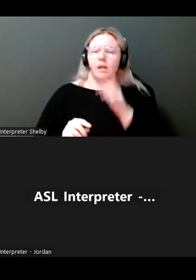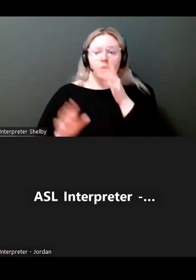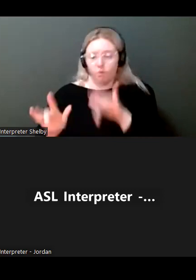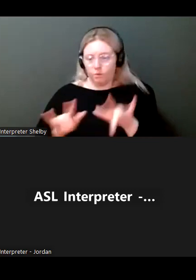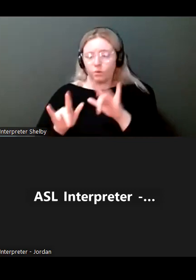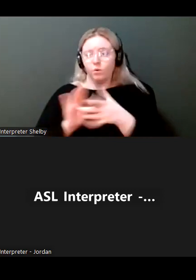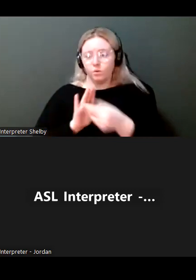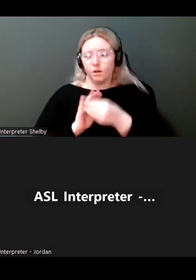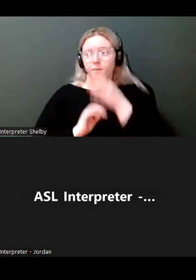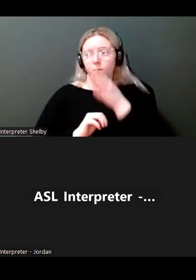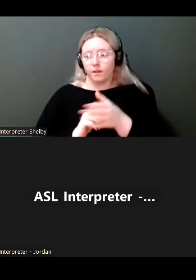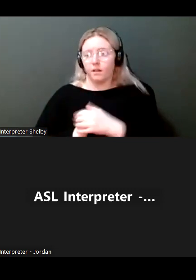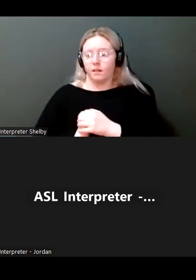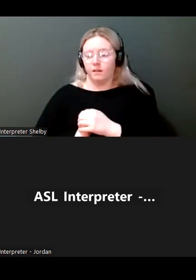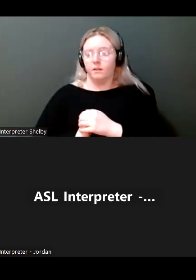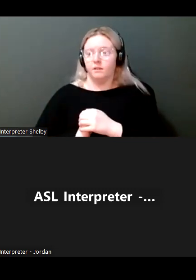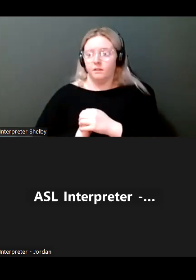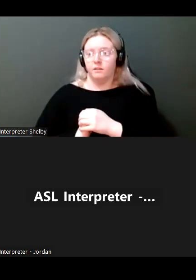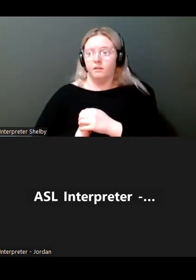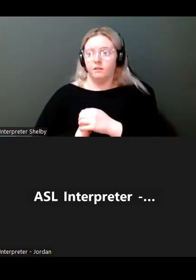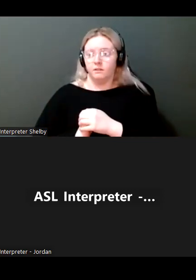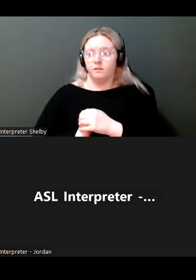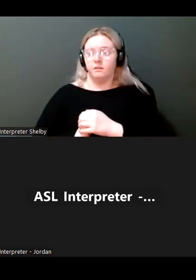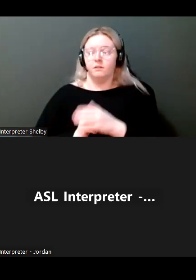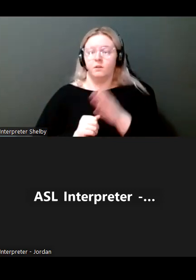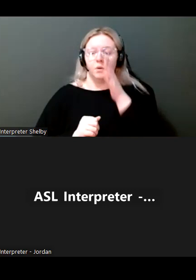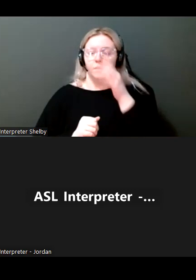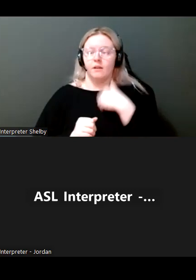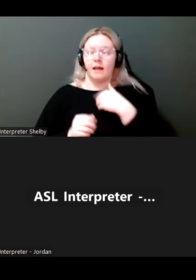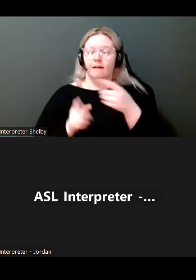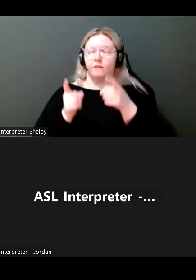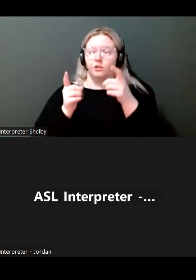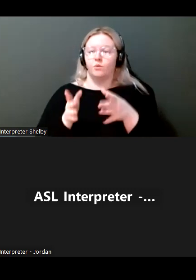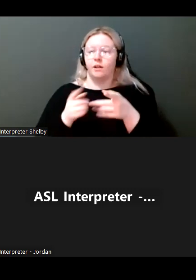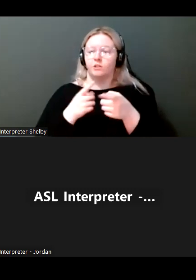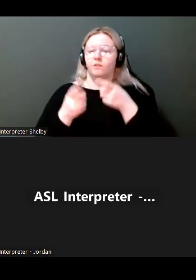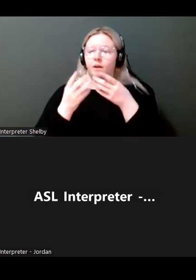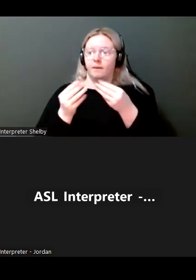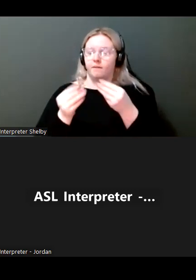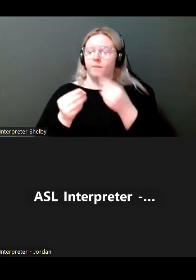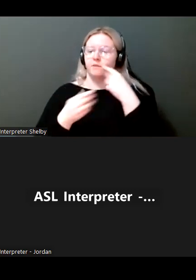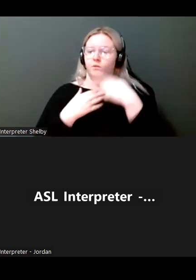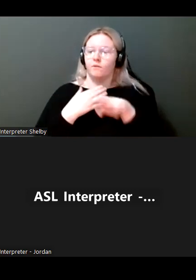session. We will have the director of the information referral, Elizabeth, will be